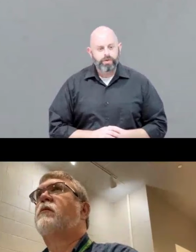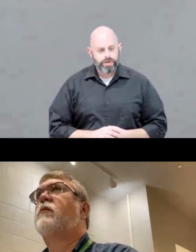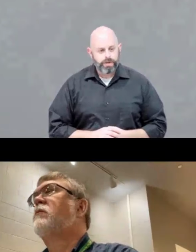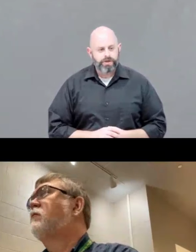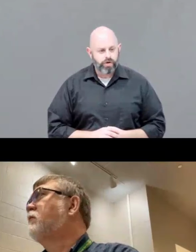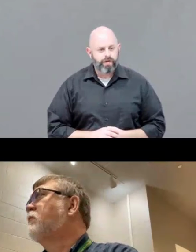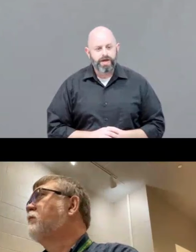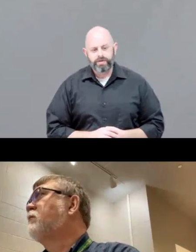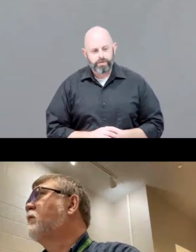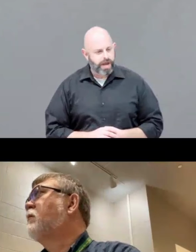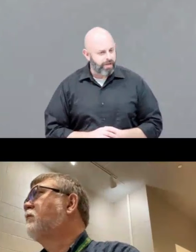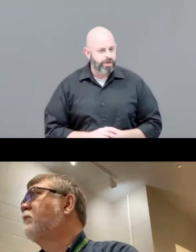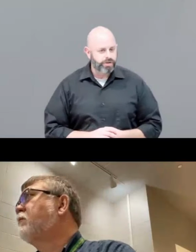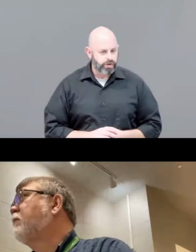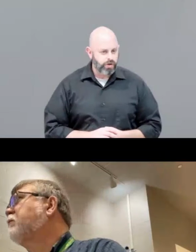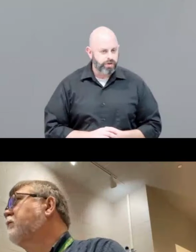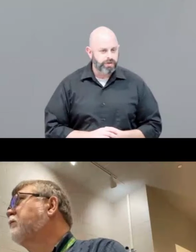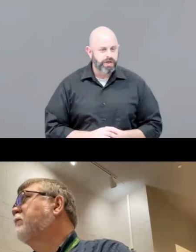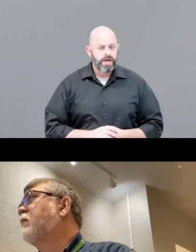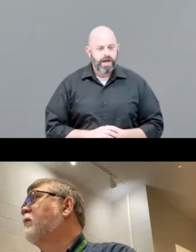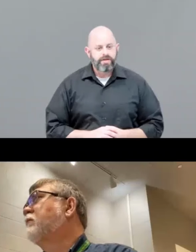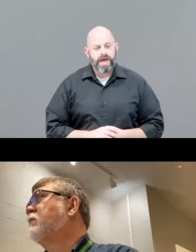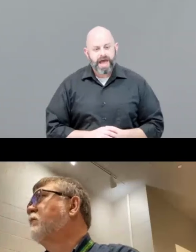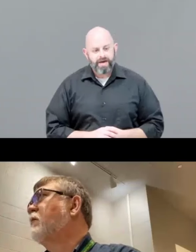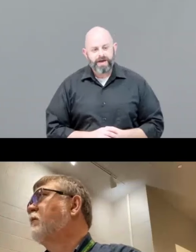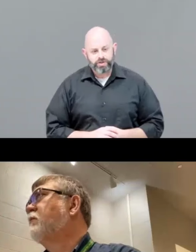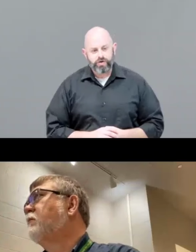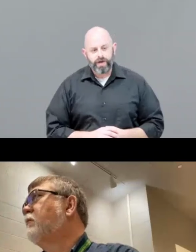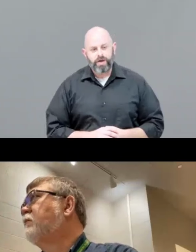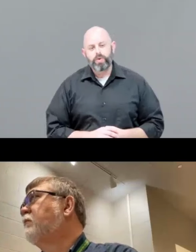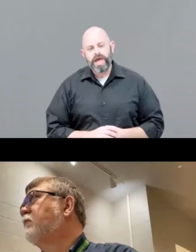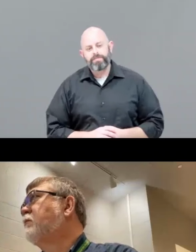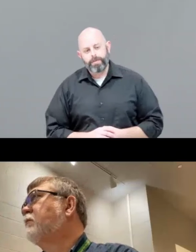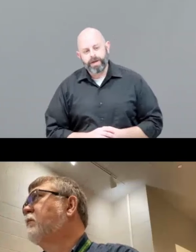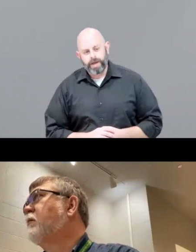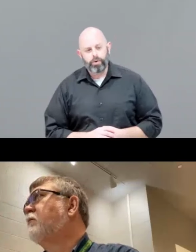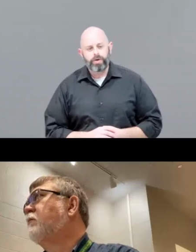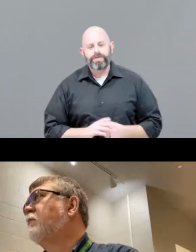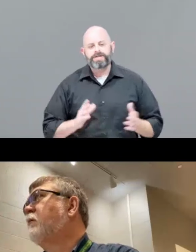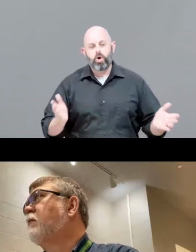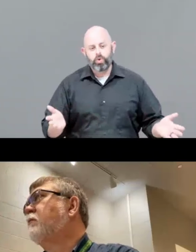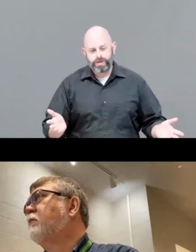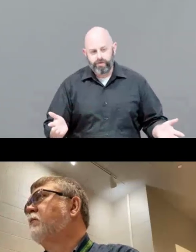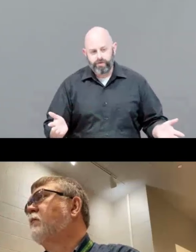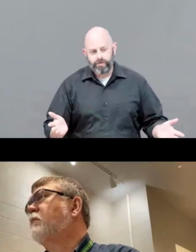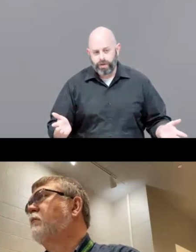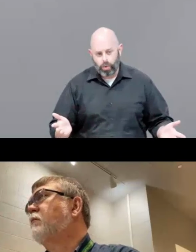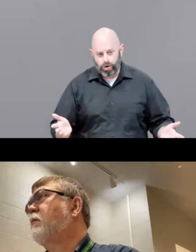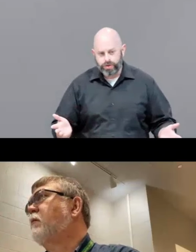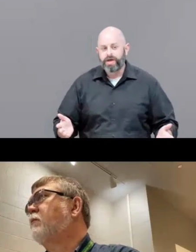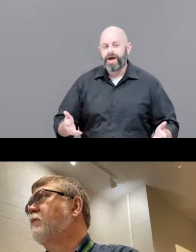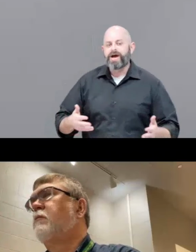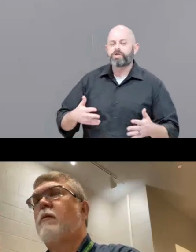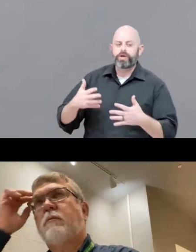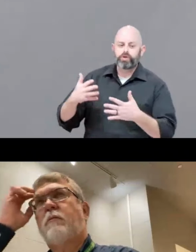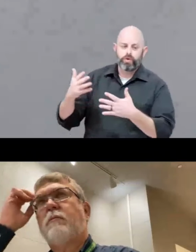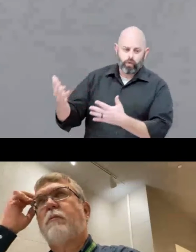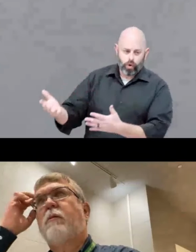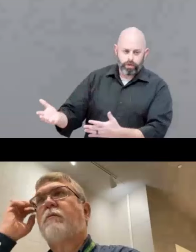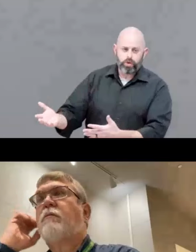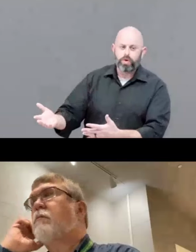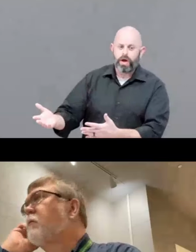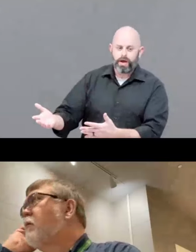So they will submit a survey to gather concerns. And then they have that survey. We have public input, but that's the only difference between the boards. I just